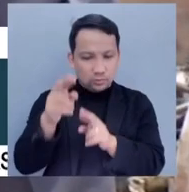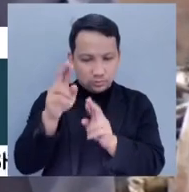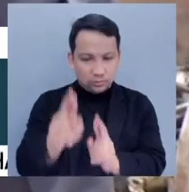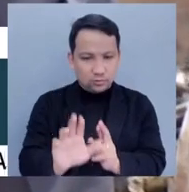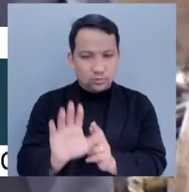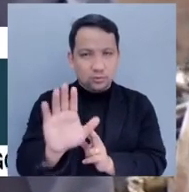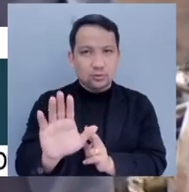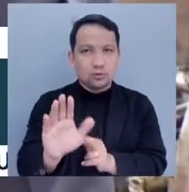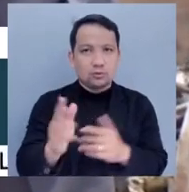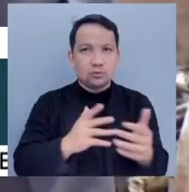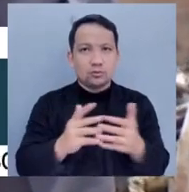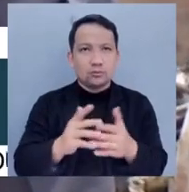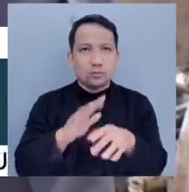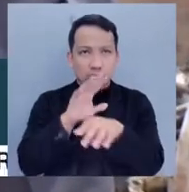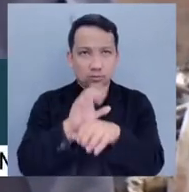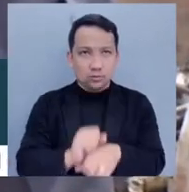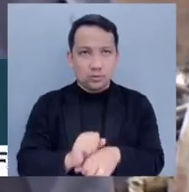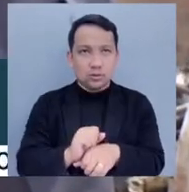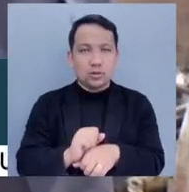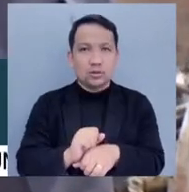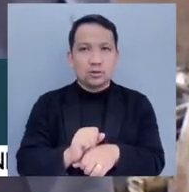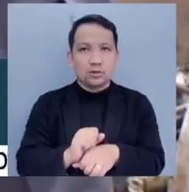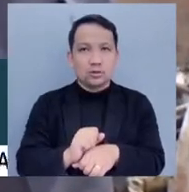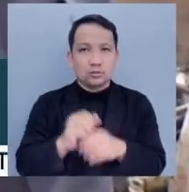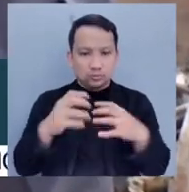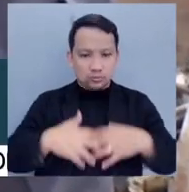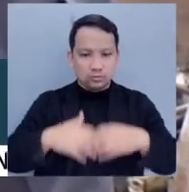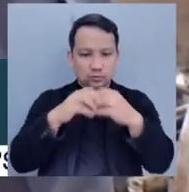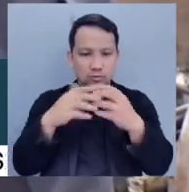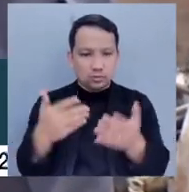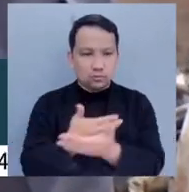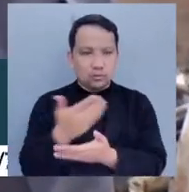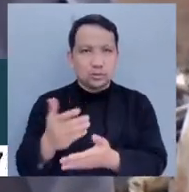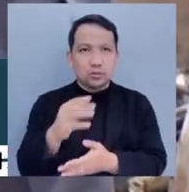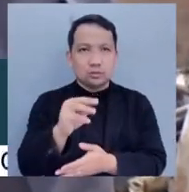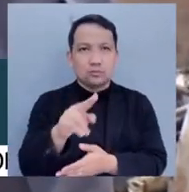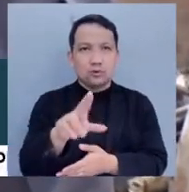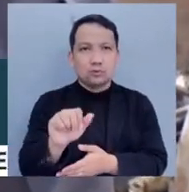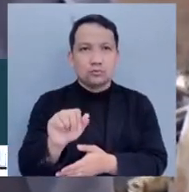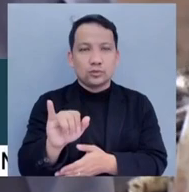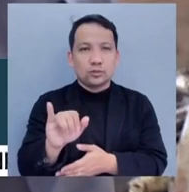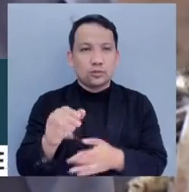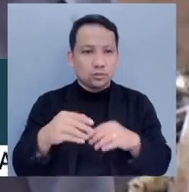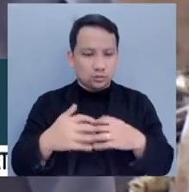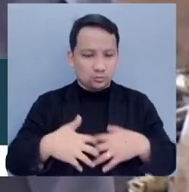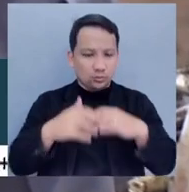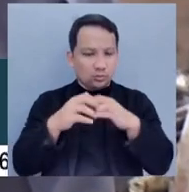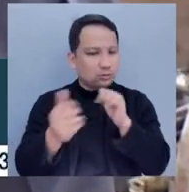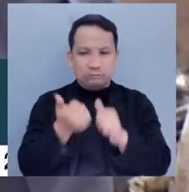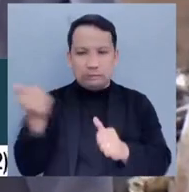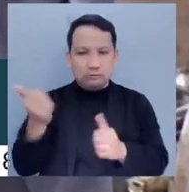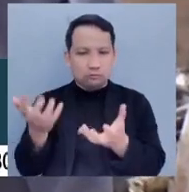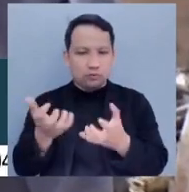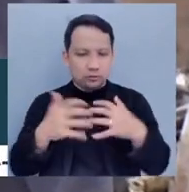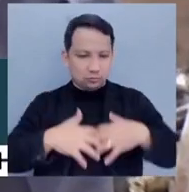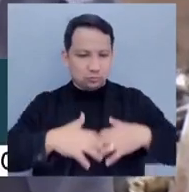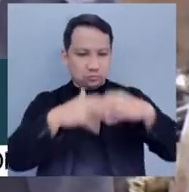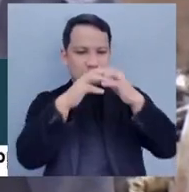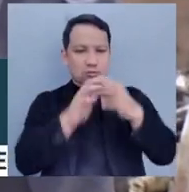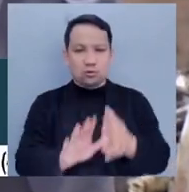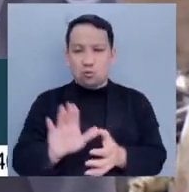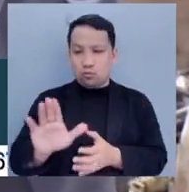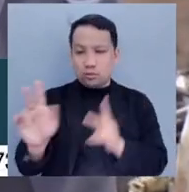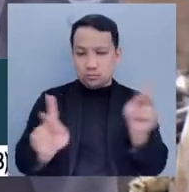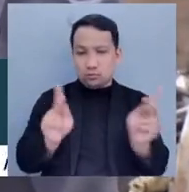grounds and the traditions that rebuild the way the people of Maui want it built, not the way others want it built. We're going to rebuild the way the people of